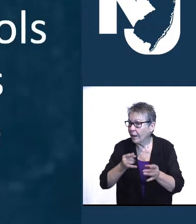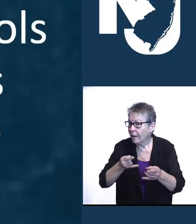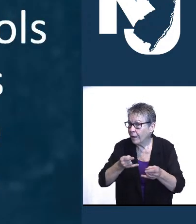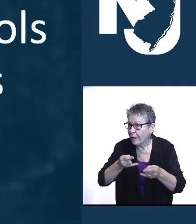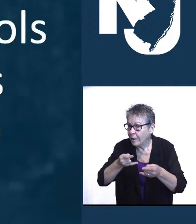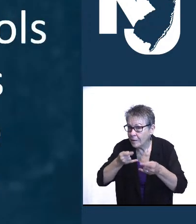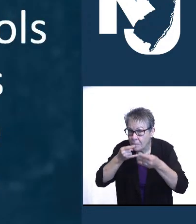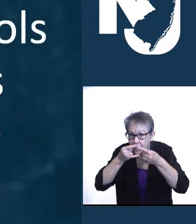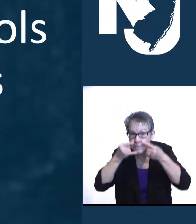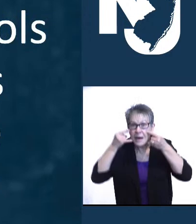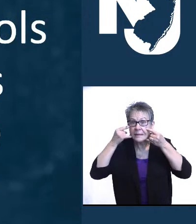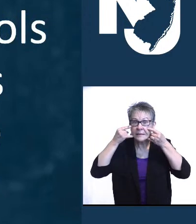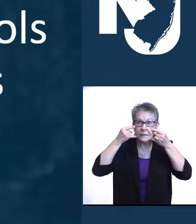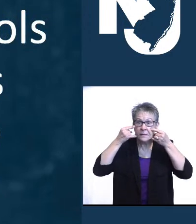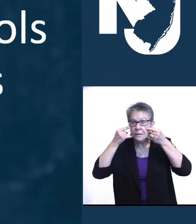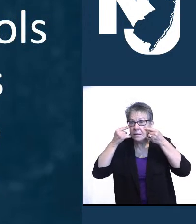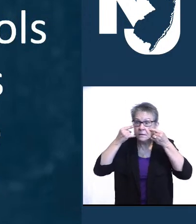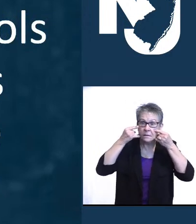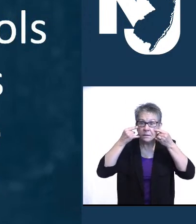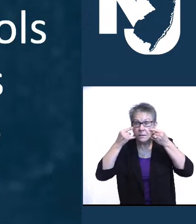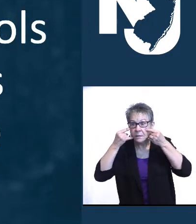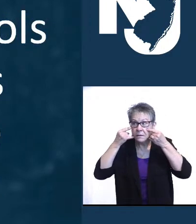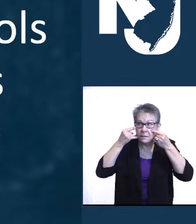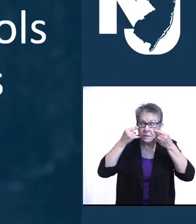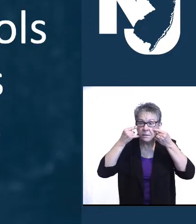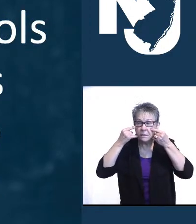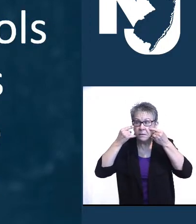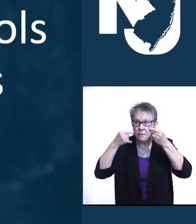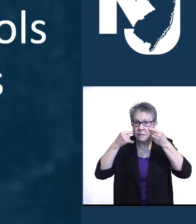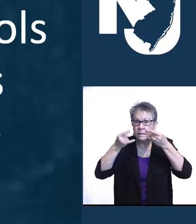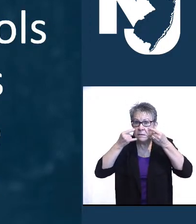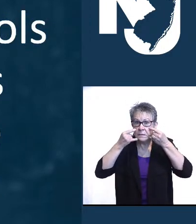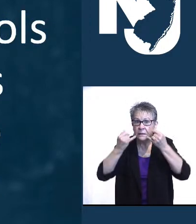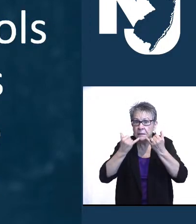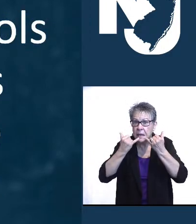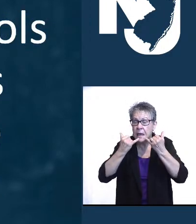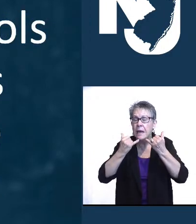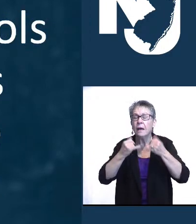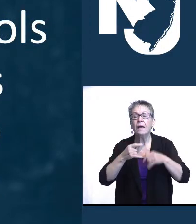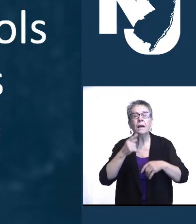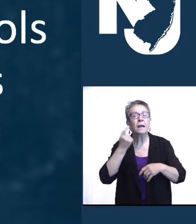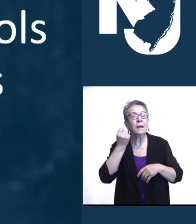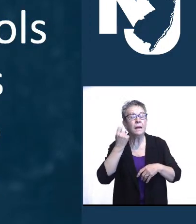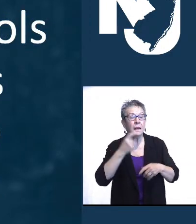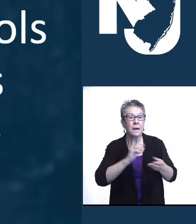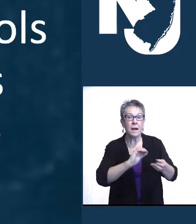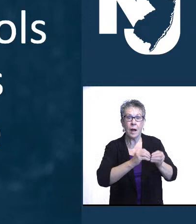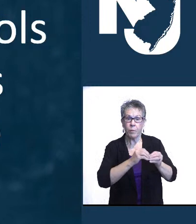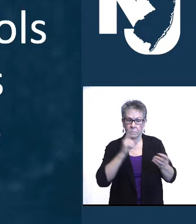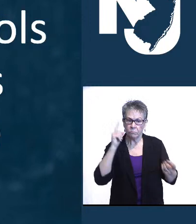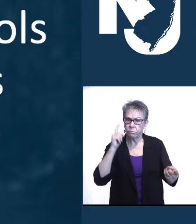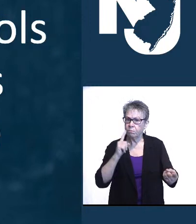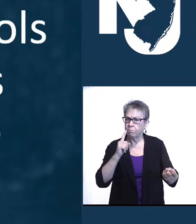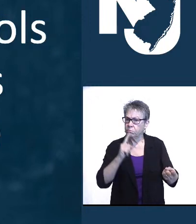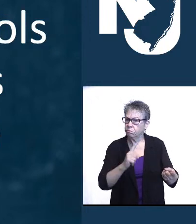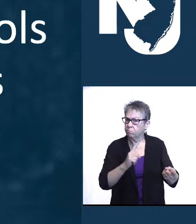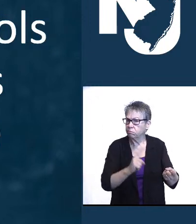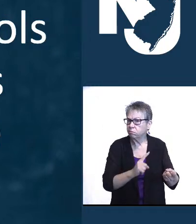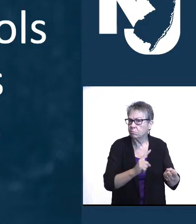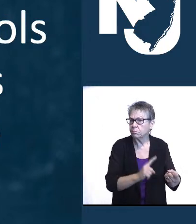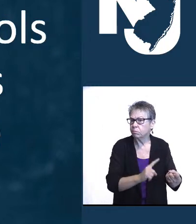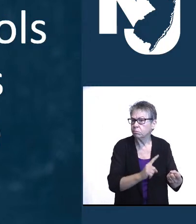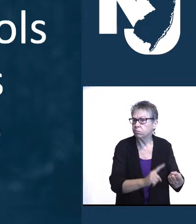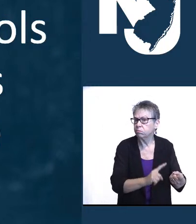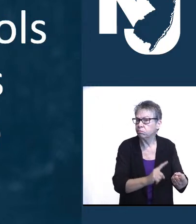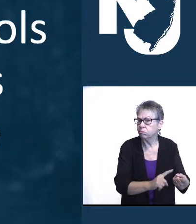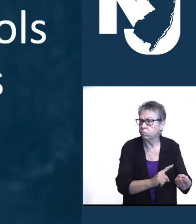our COVID numbers, effective Monday, March 7th, the statewide school mask mandate will be lifted. Additionally, we will lift